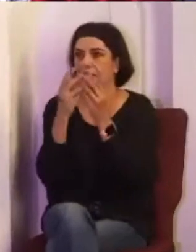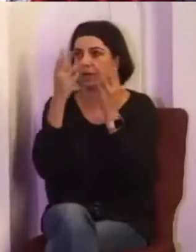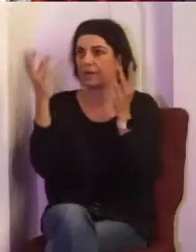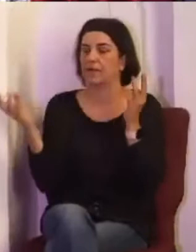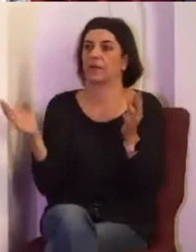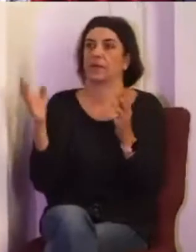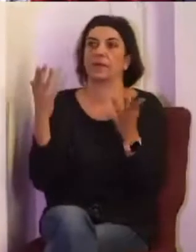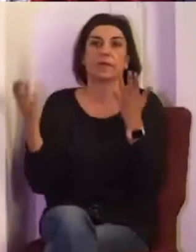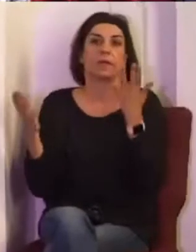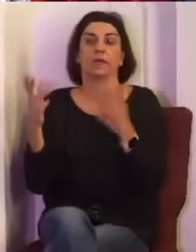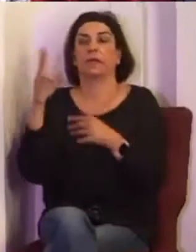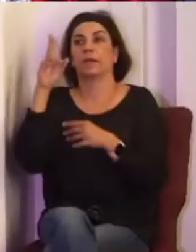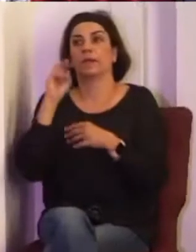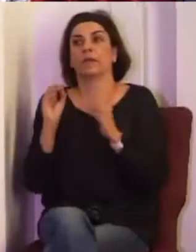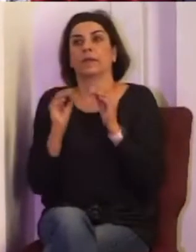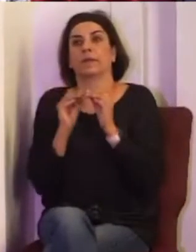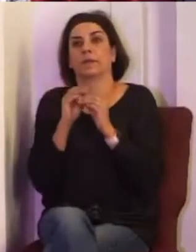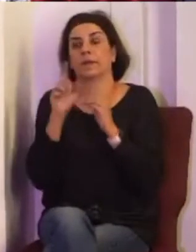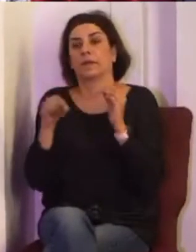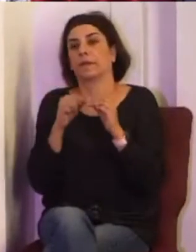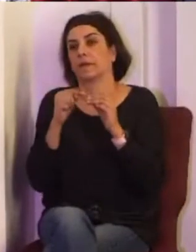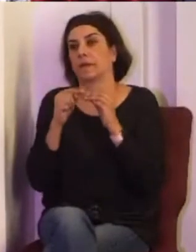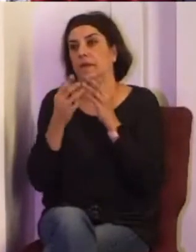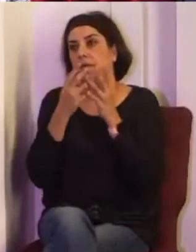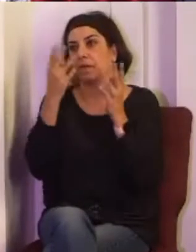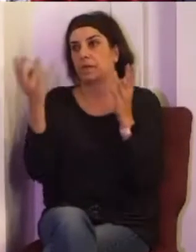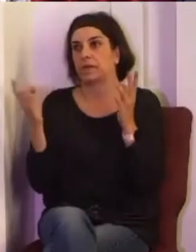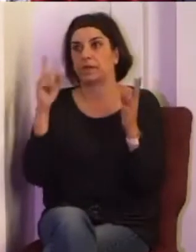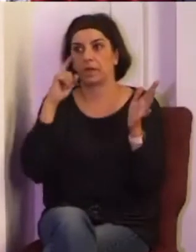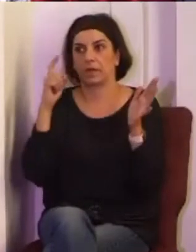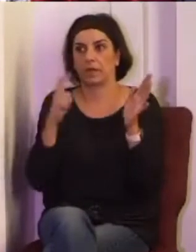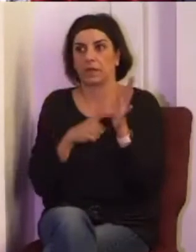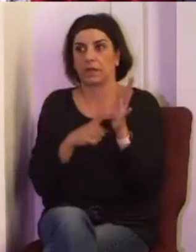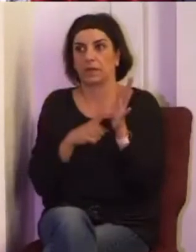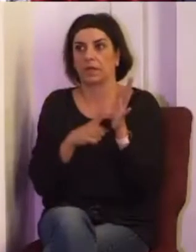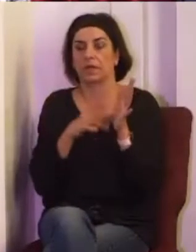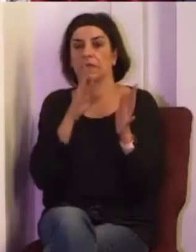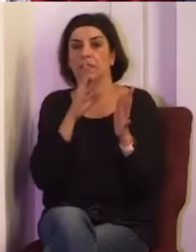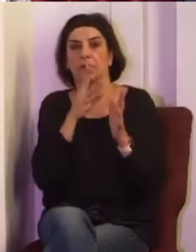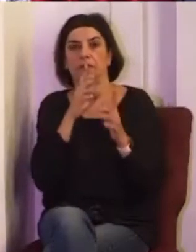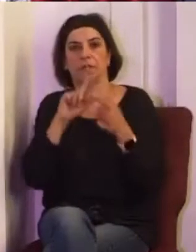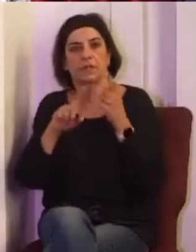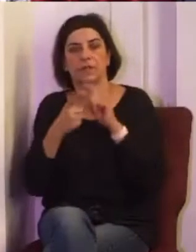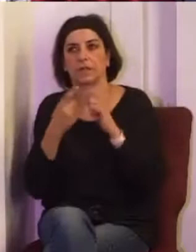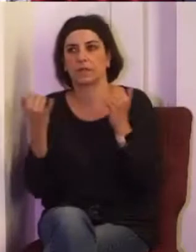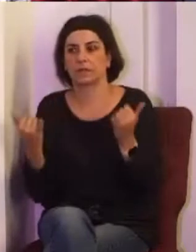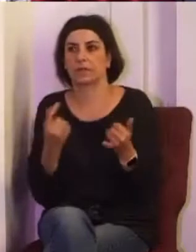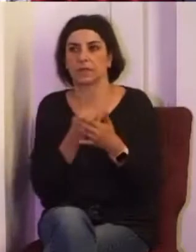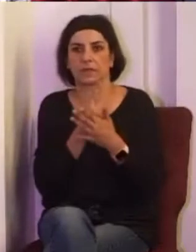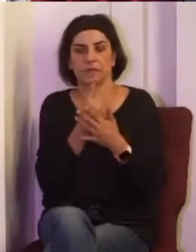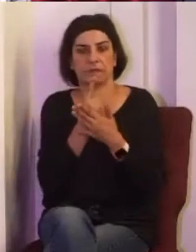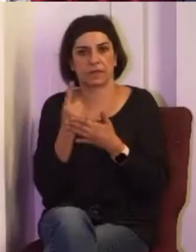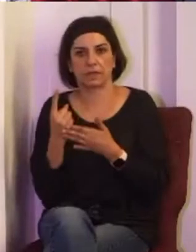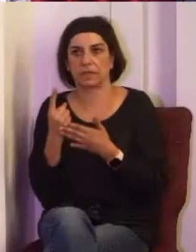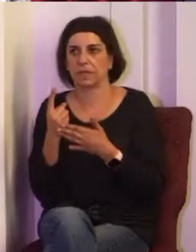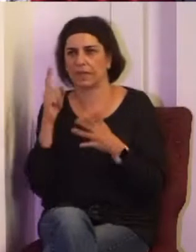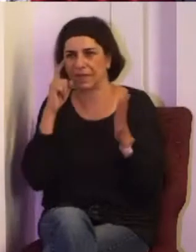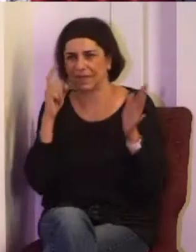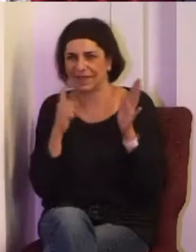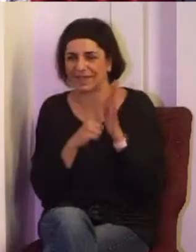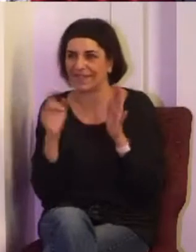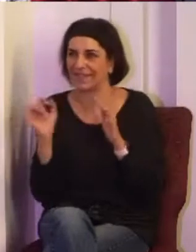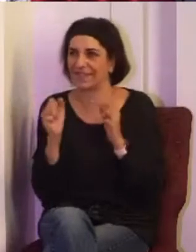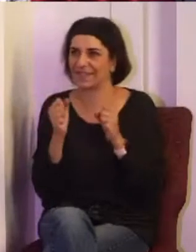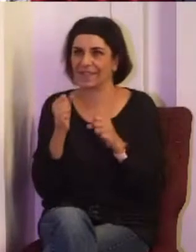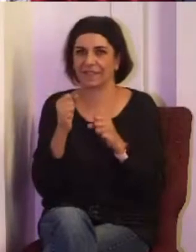you'll probably be hearing more about rainbows. I don't know if you've noticed, I was talking to some friends this week, and they said, have you noticed? It's like a